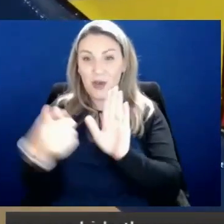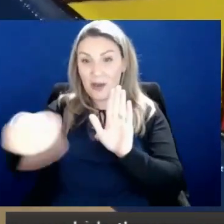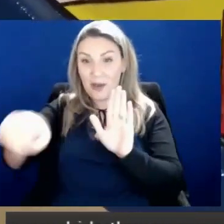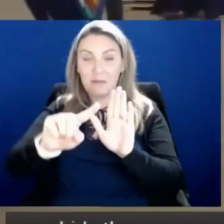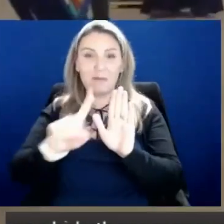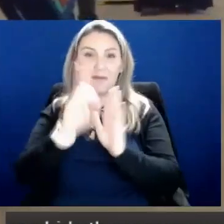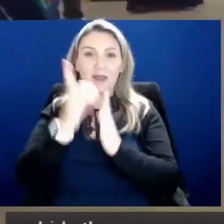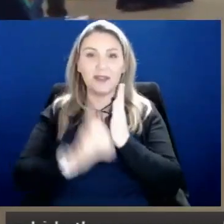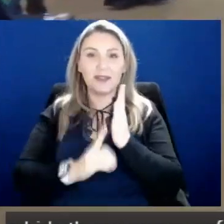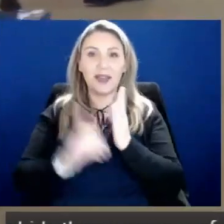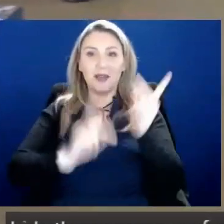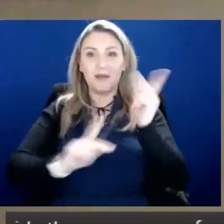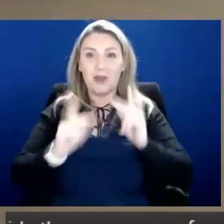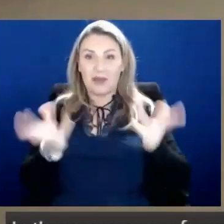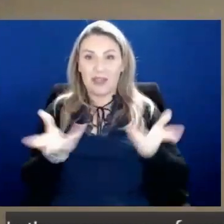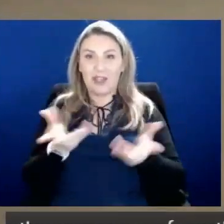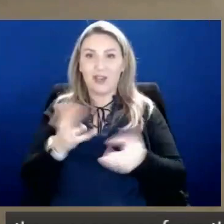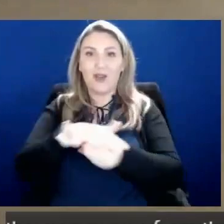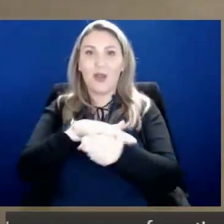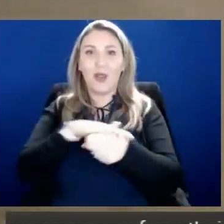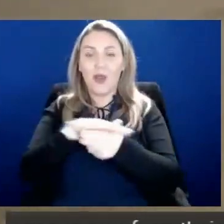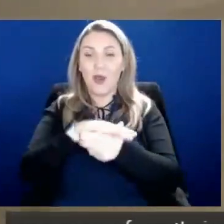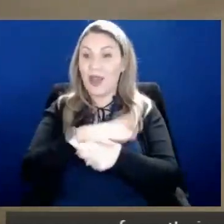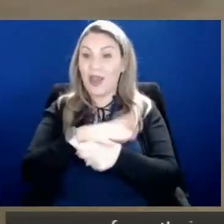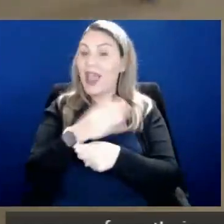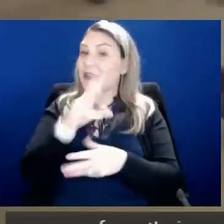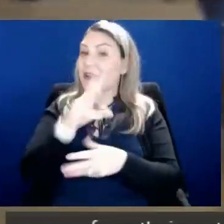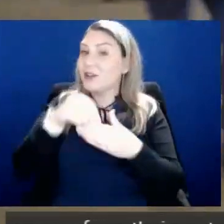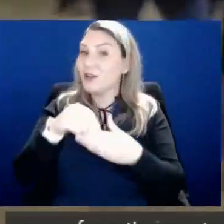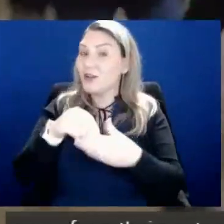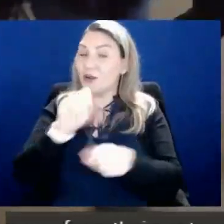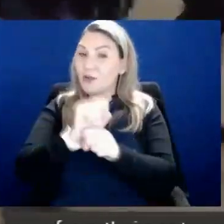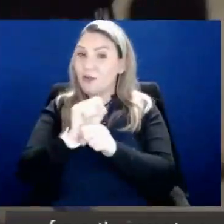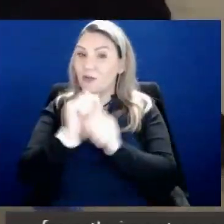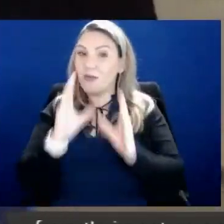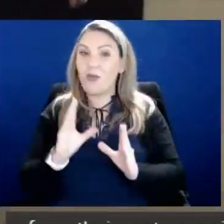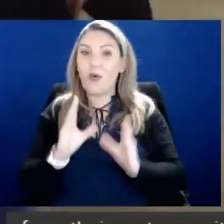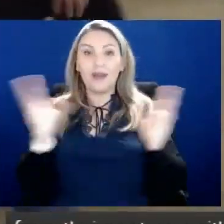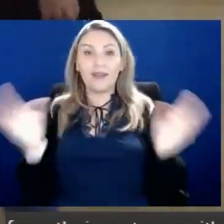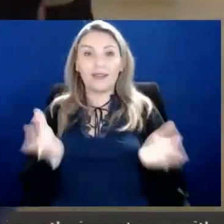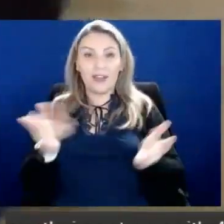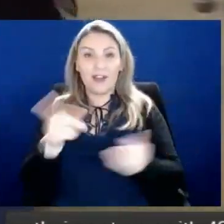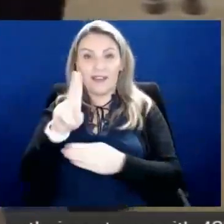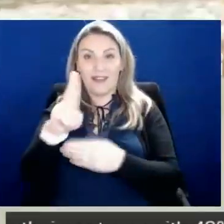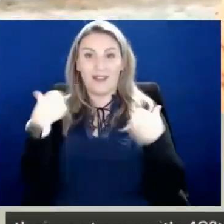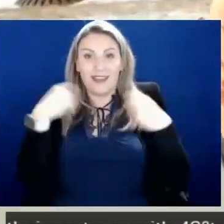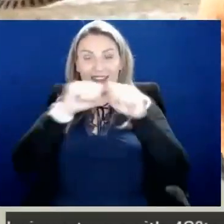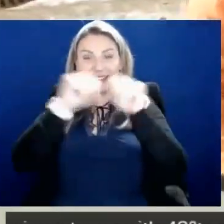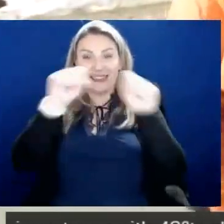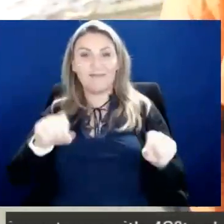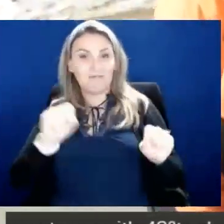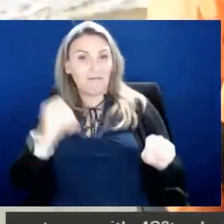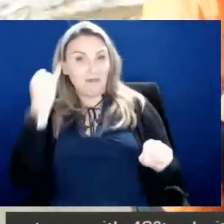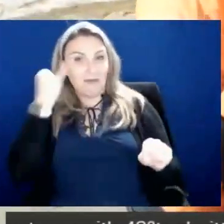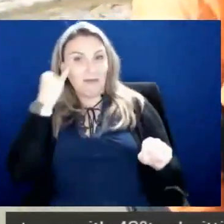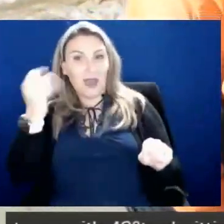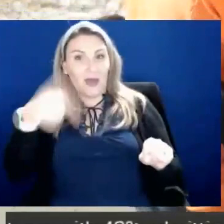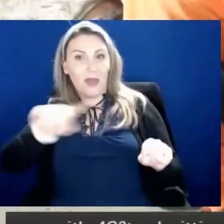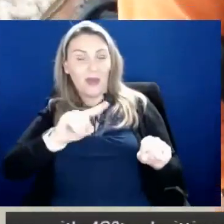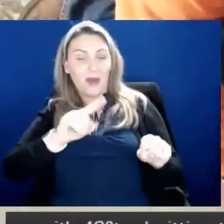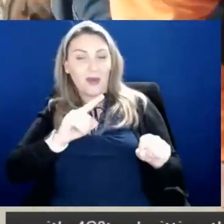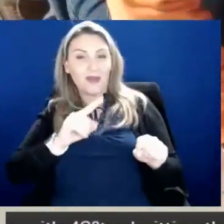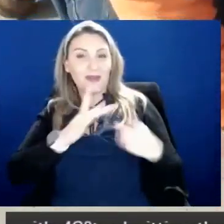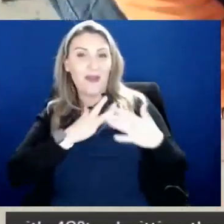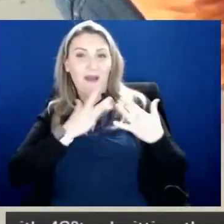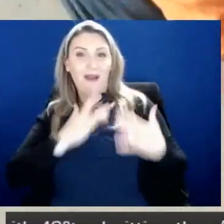here locally, including some employees at the University of Kansas Health System. As you can imagine, these hearts are drawing plenty of attention,